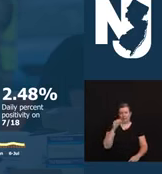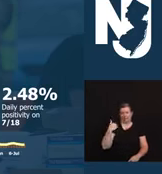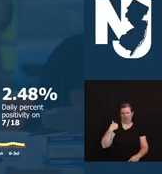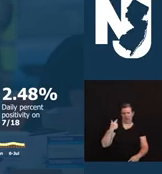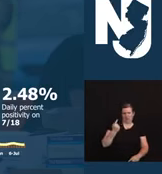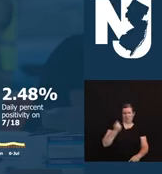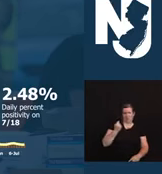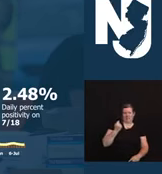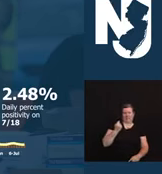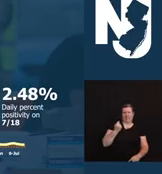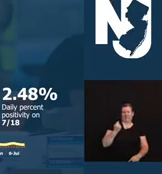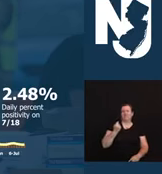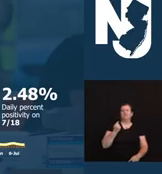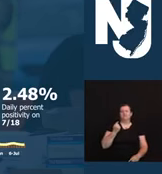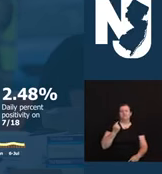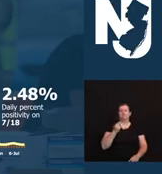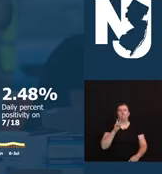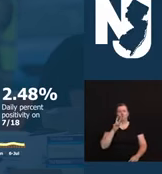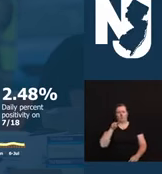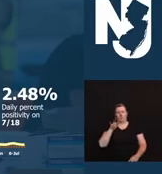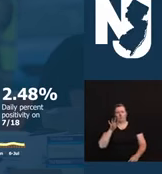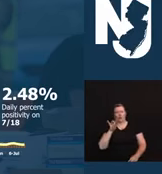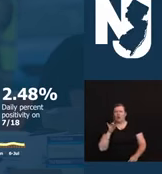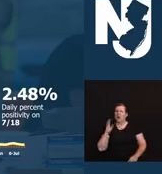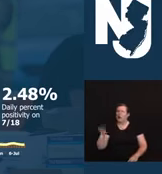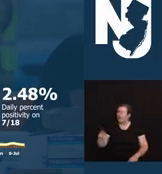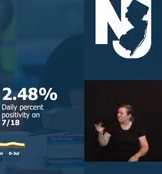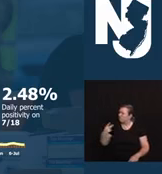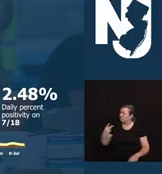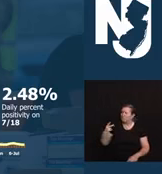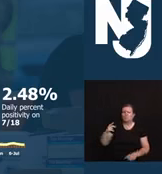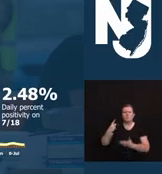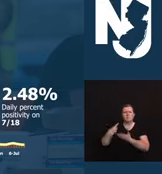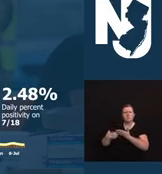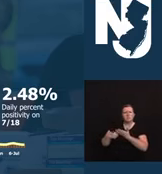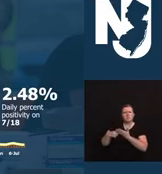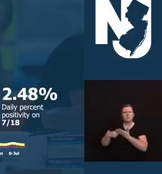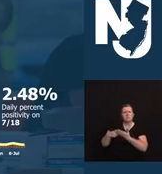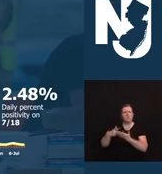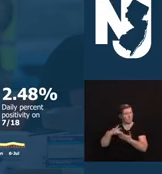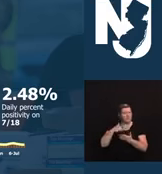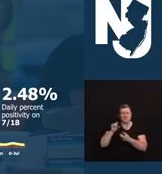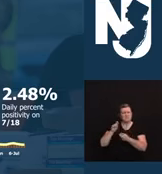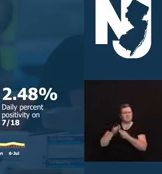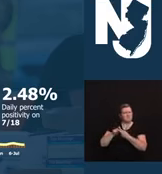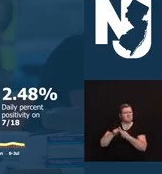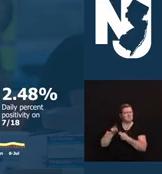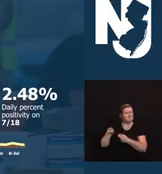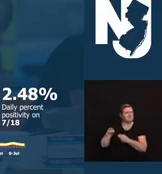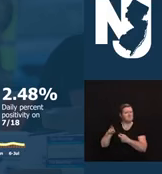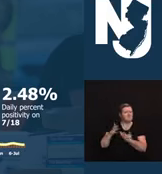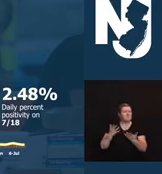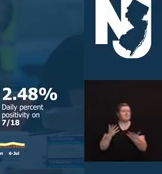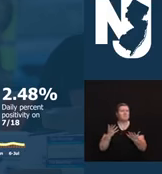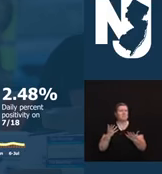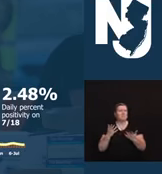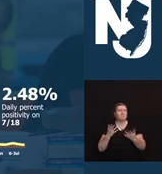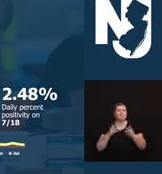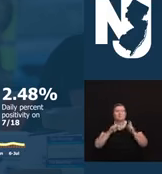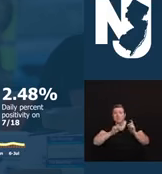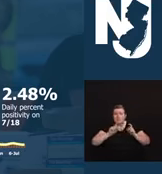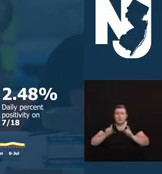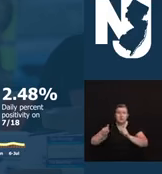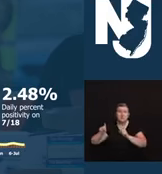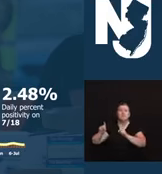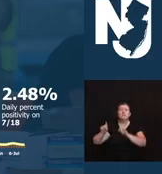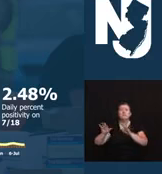think, Judy, you and I discussed earlier, we have no reason to believe that that's not accurate, that the pool of tests that we may still having